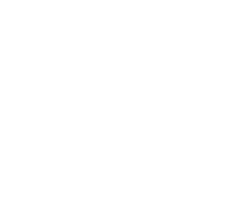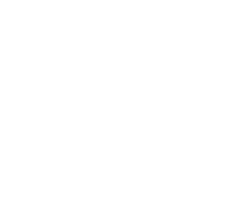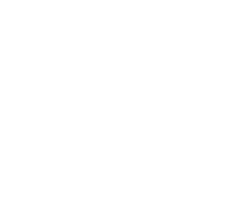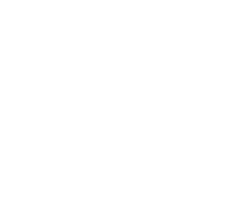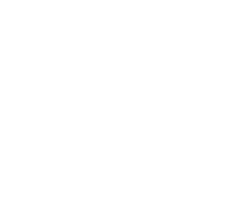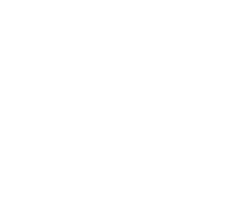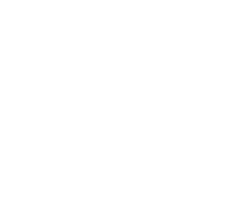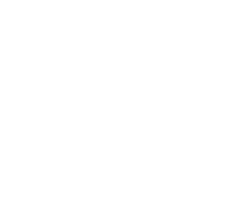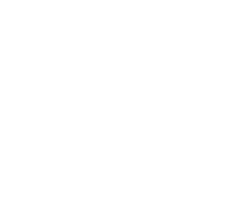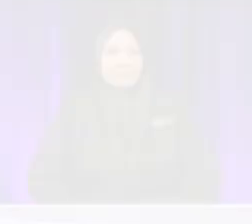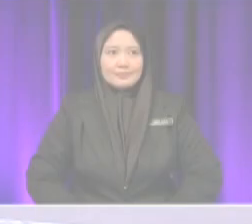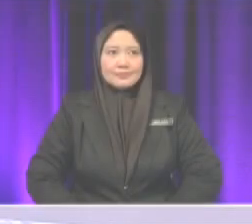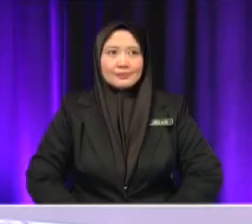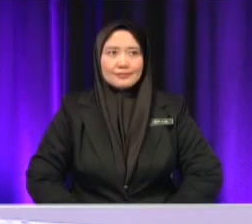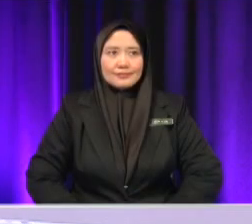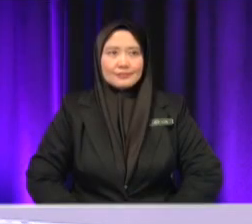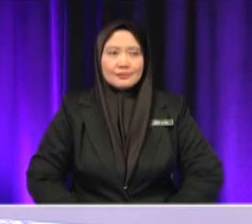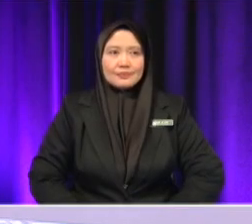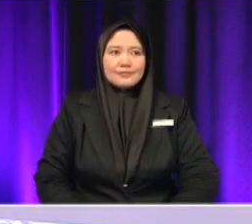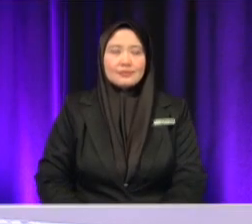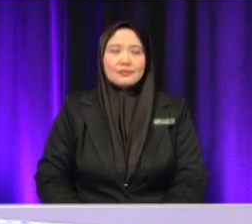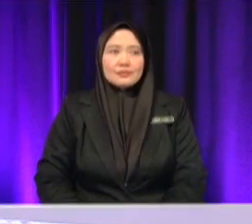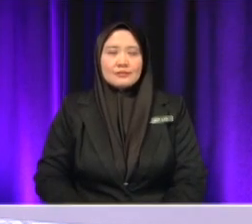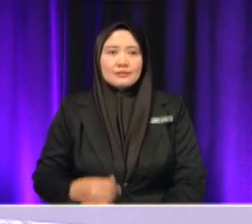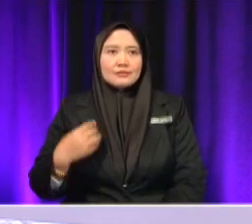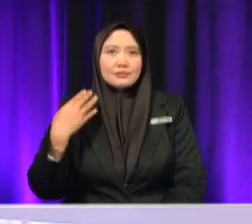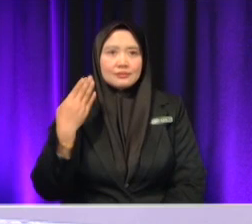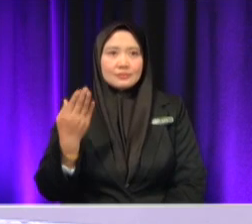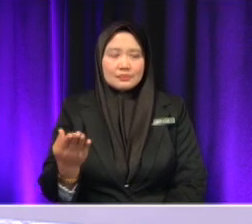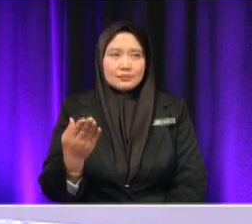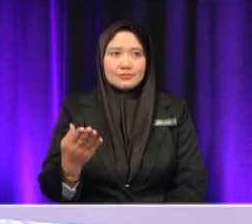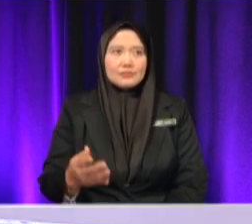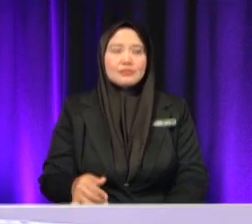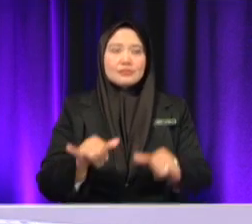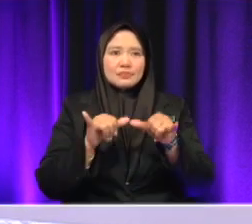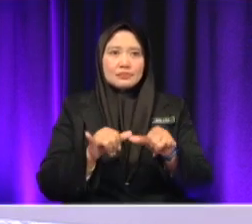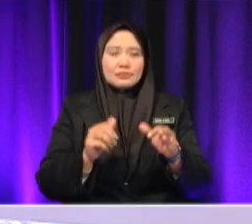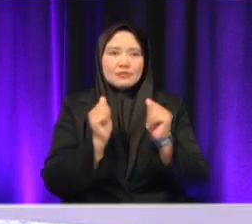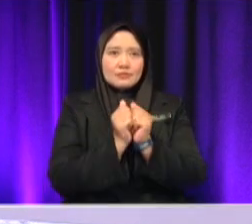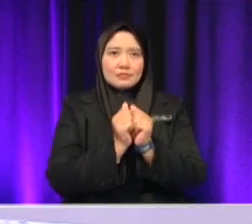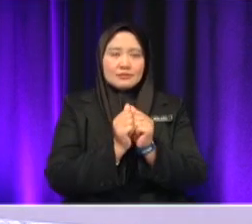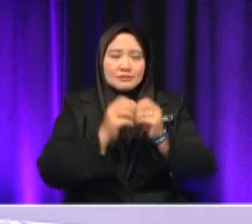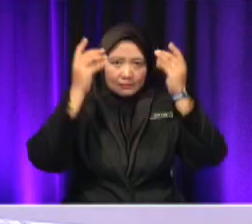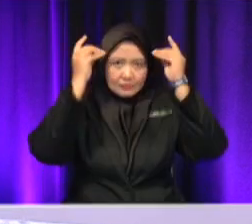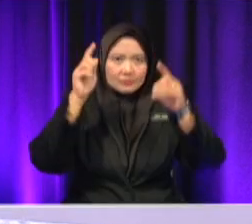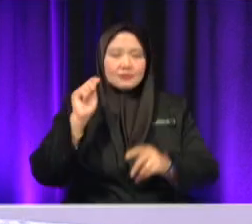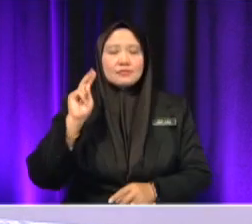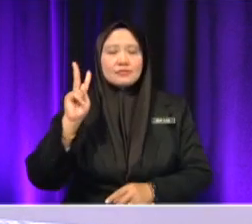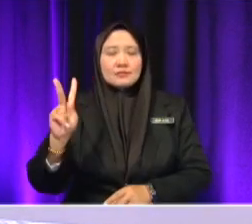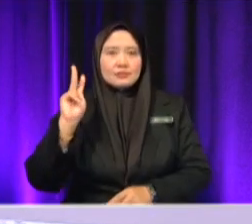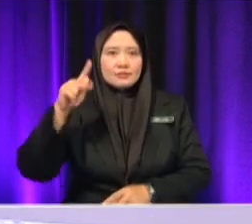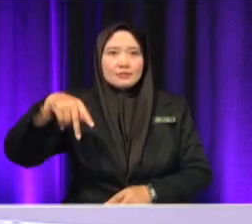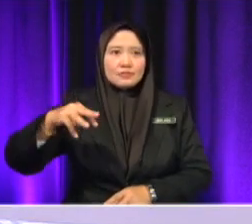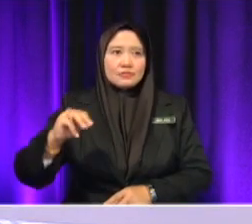EduwebTV KPM. You're still tuned in with us on EduwebTV KPM for Menengah Atas Slot. And for this